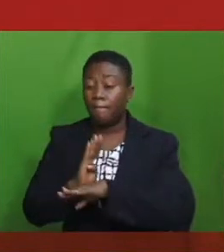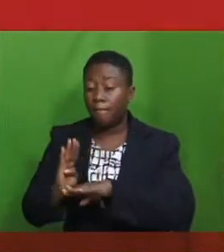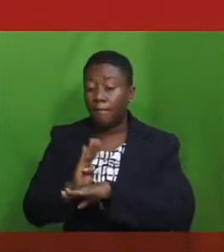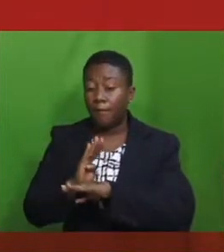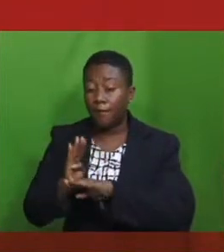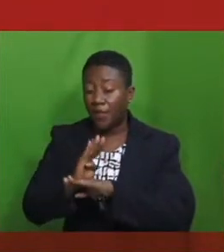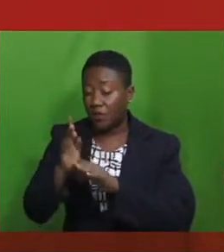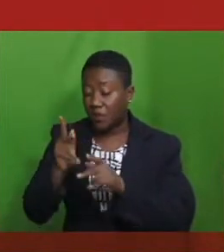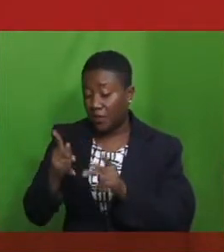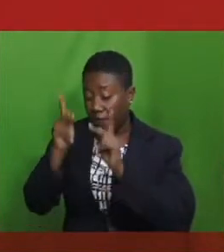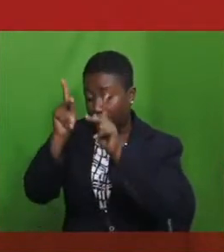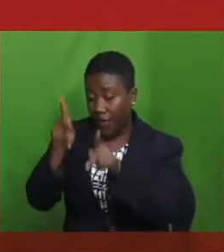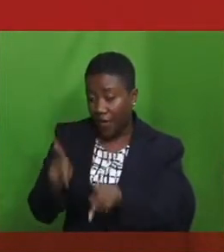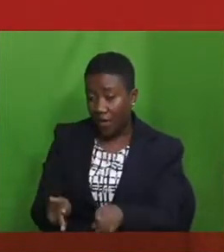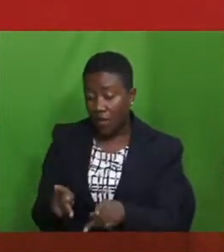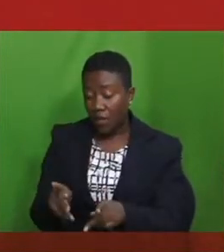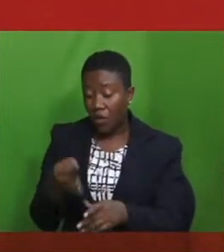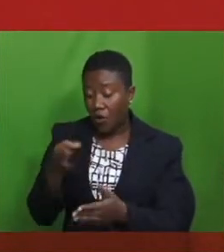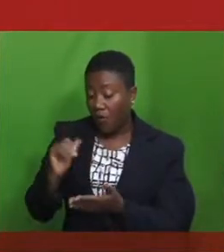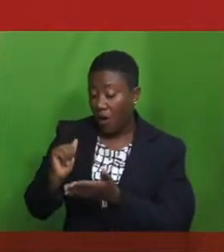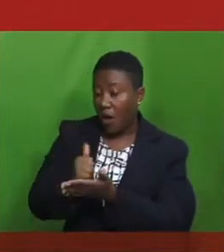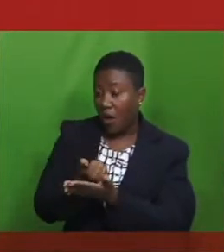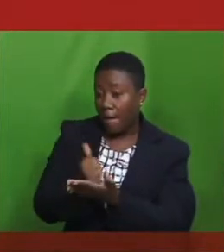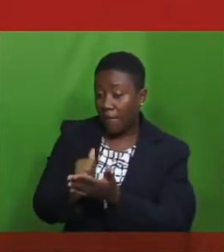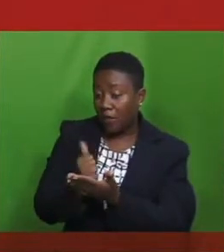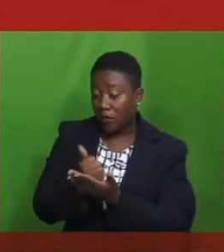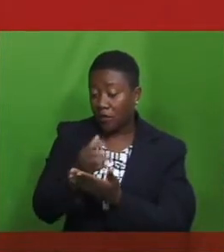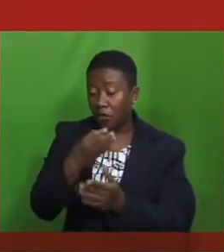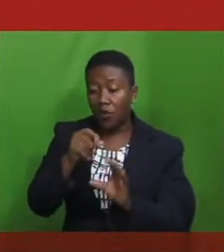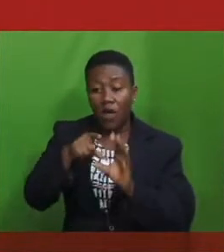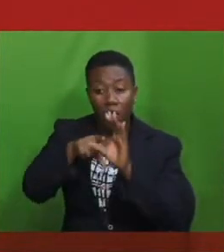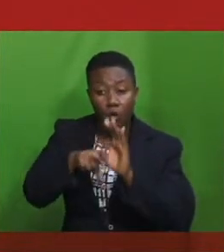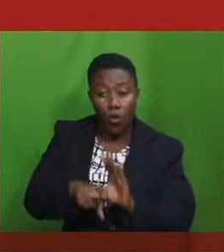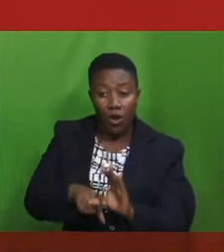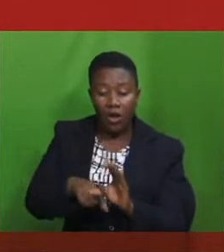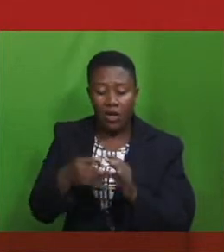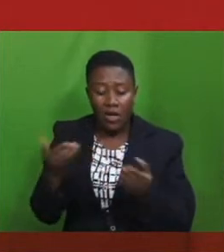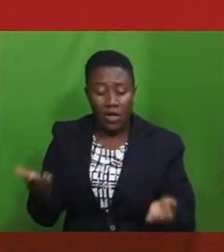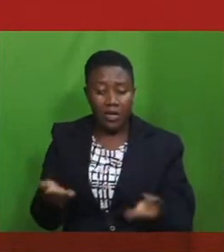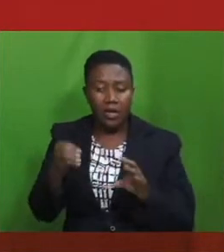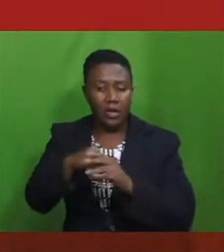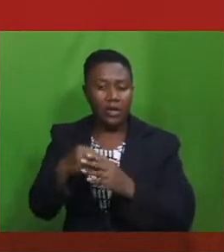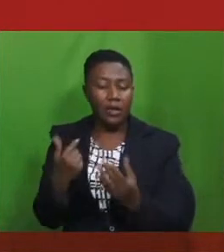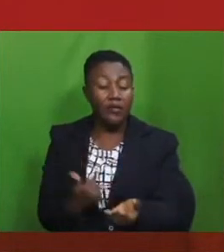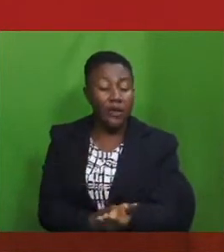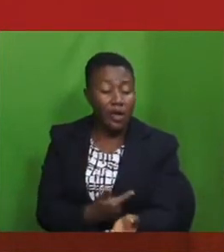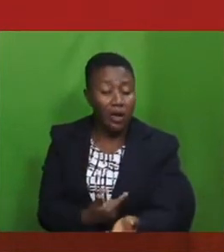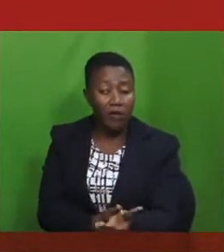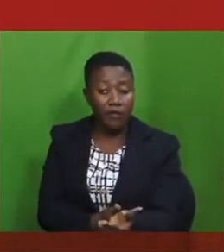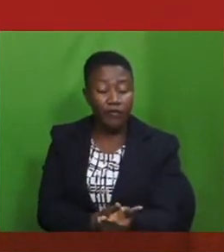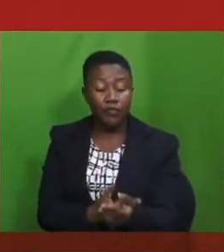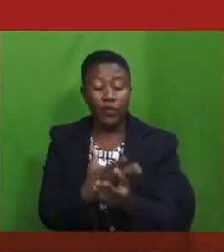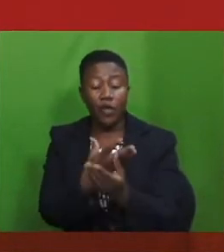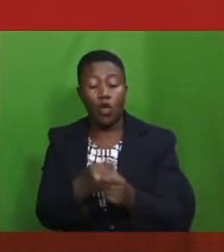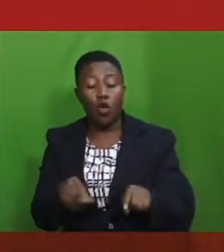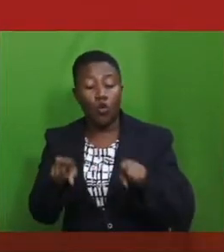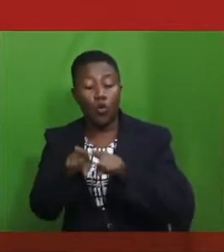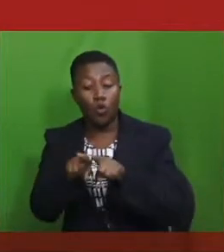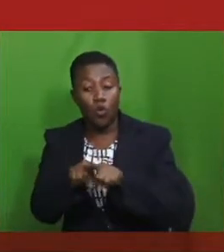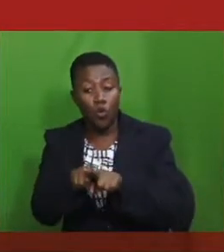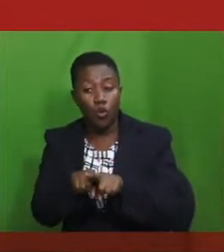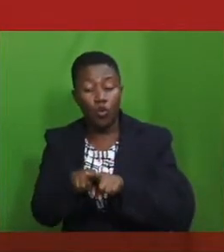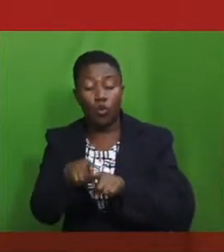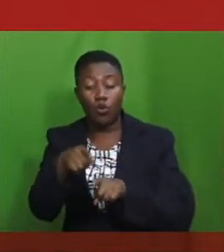Attaché of the Embassy of Angola in Ghana. And we have His Excellency